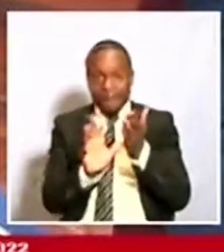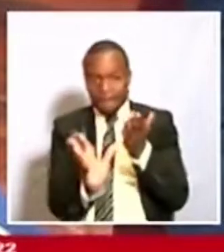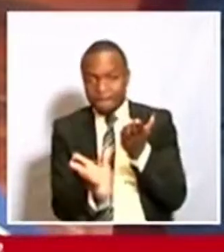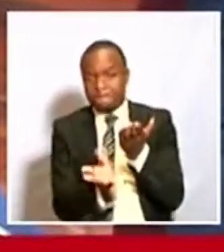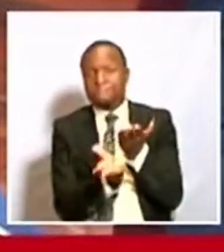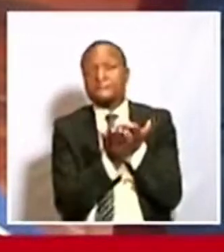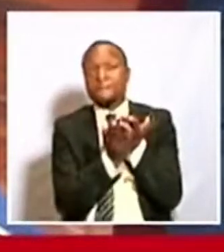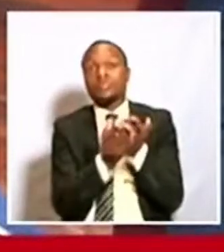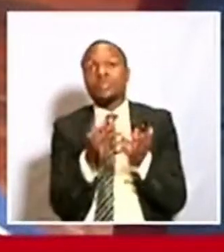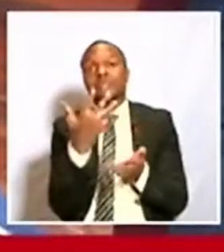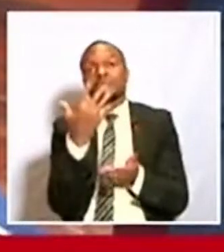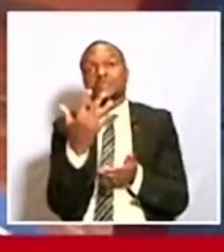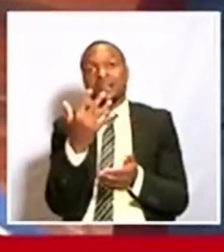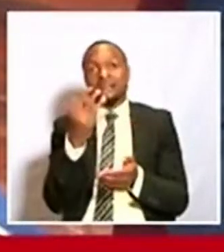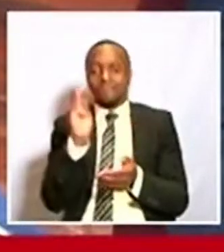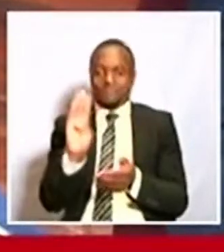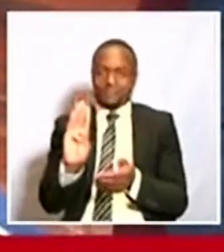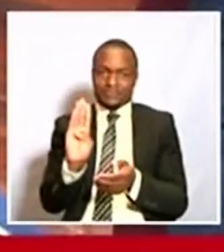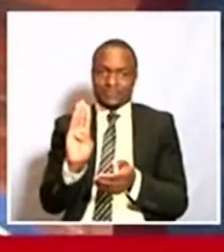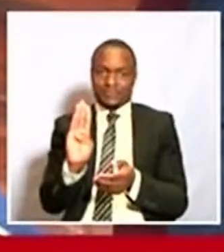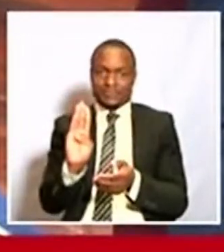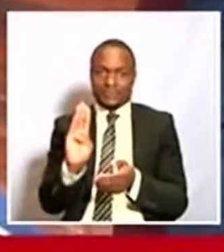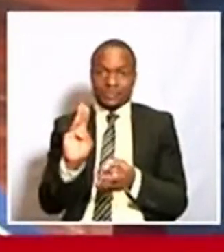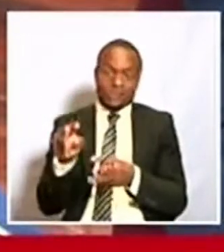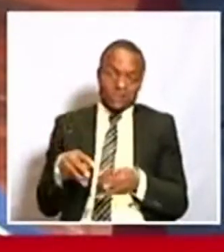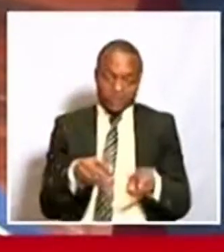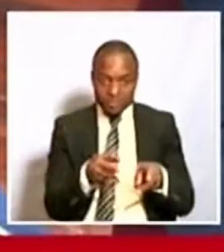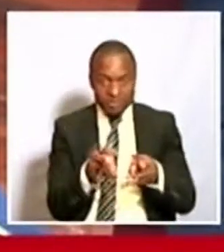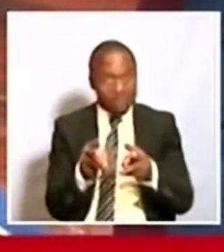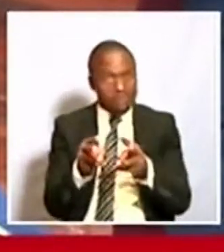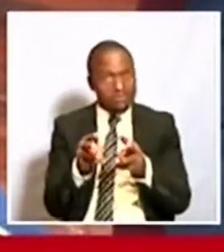Appendix 5B. The remedial measure,